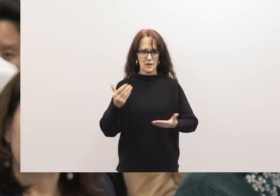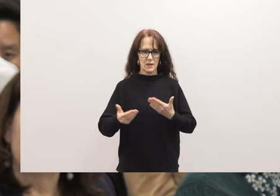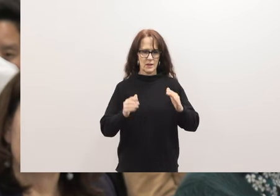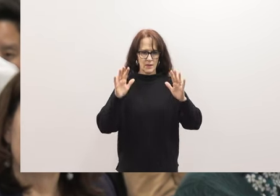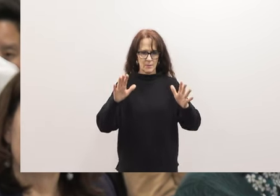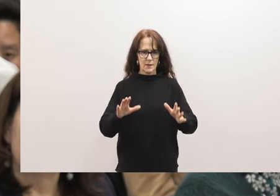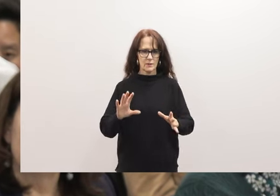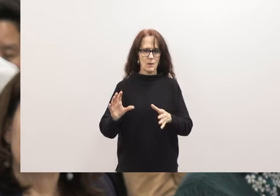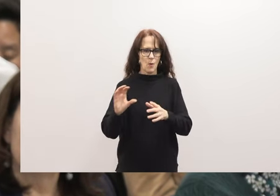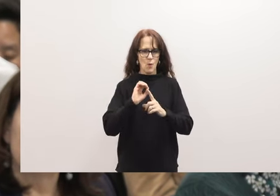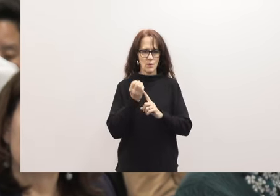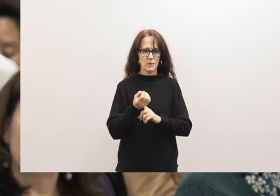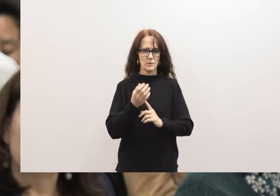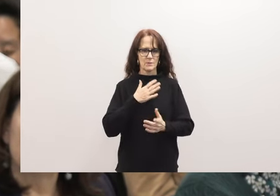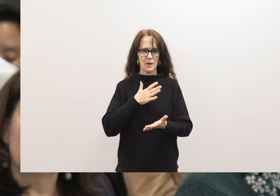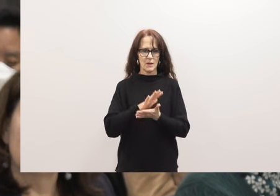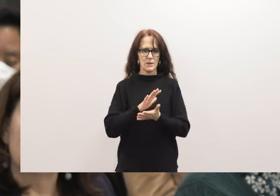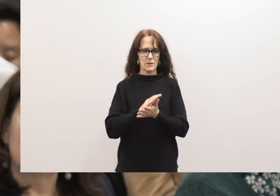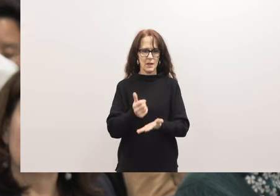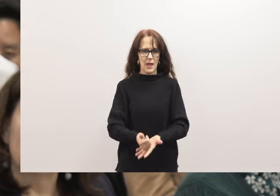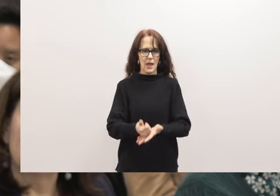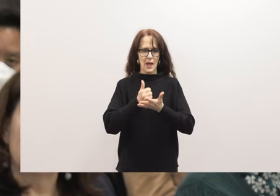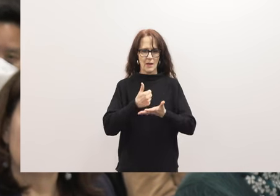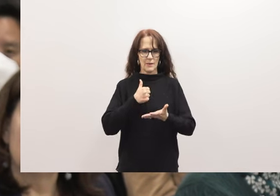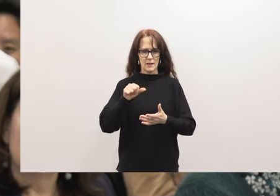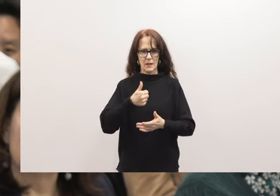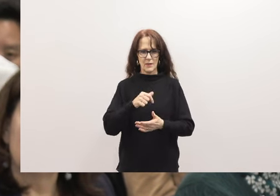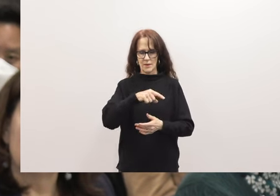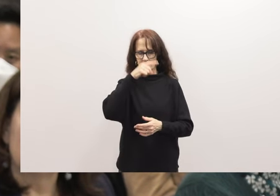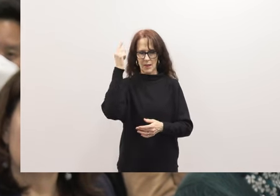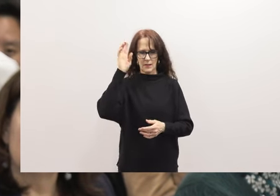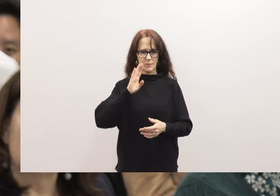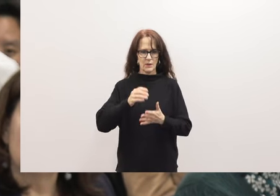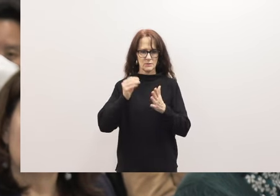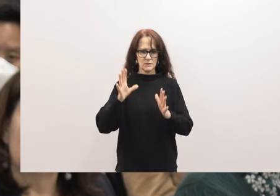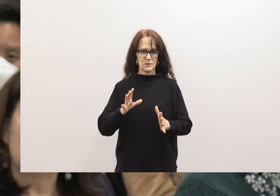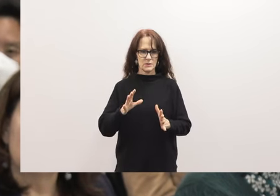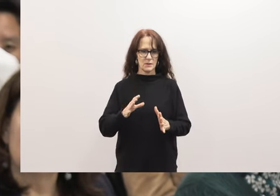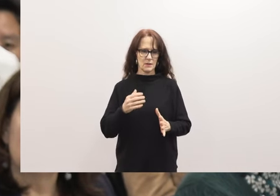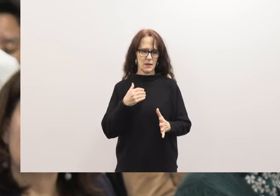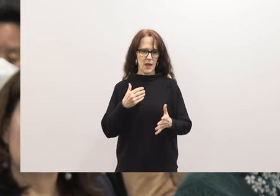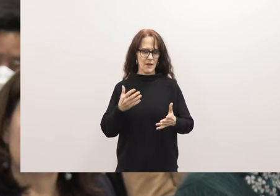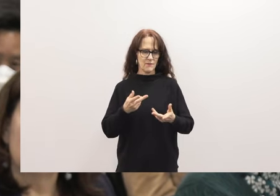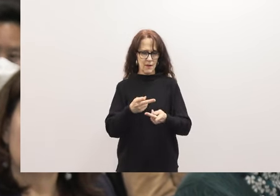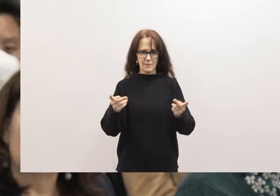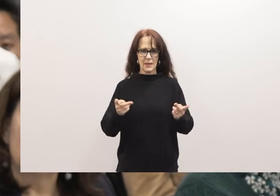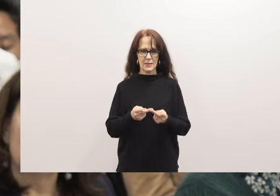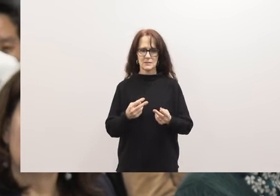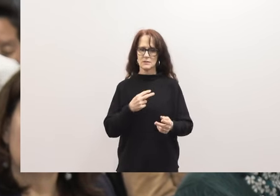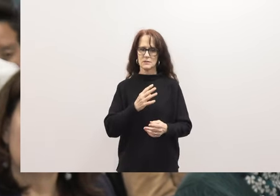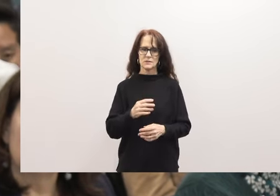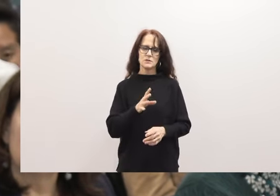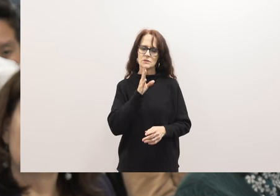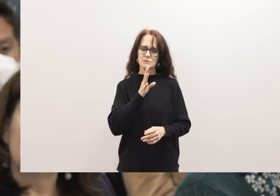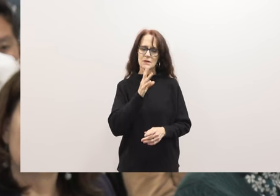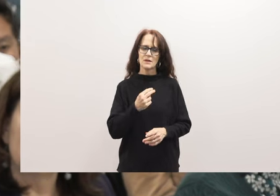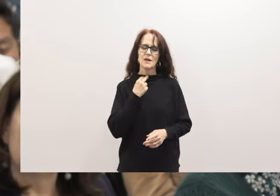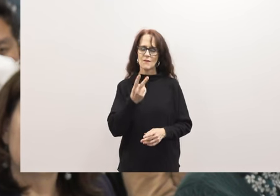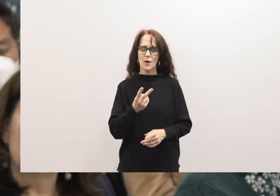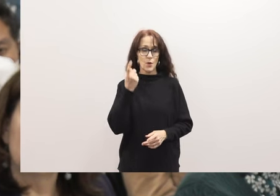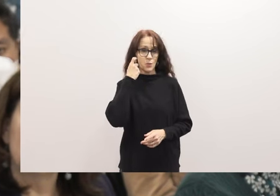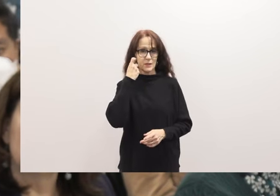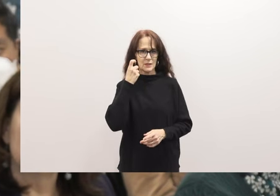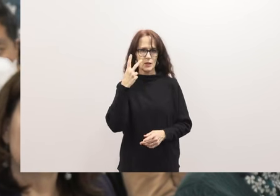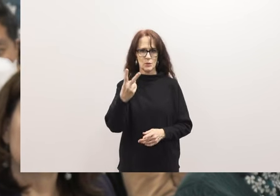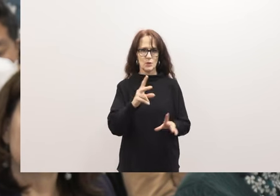amazing organization into my school that helped me and many other black and brown students have right like this to speak our voice. Recently this year, I have been part of